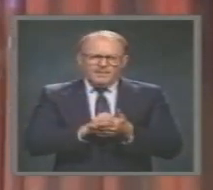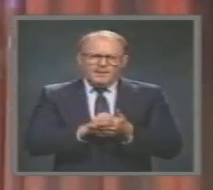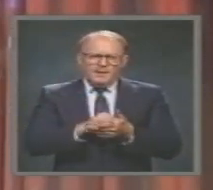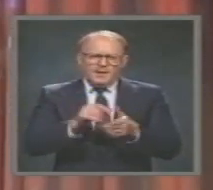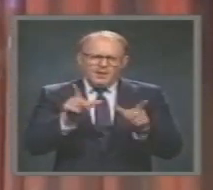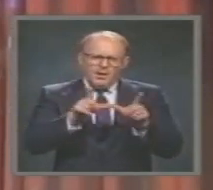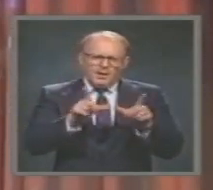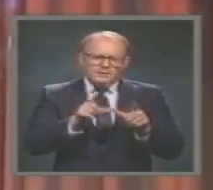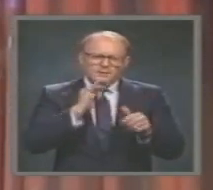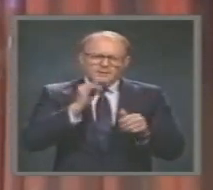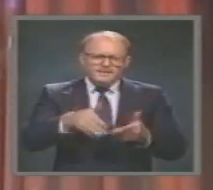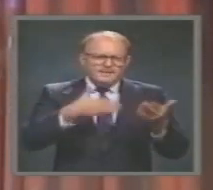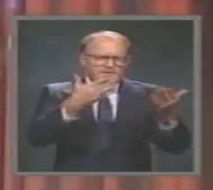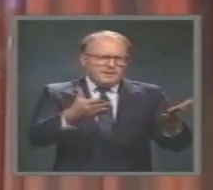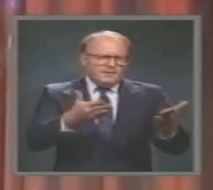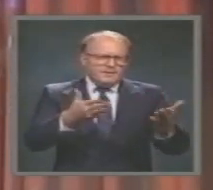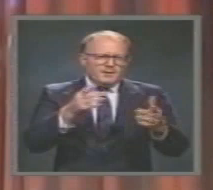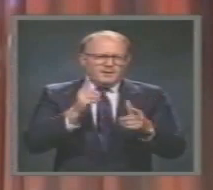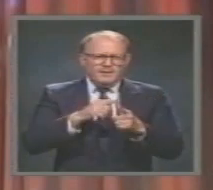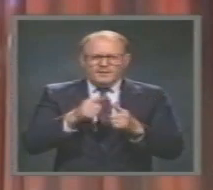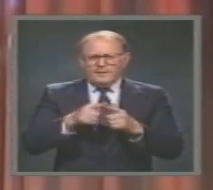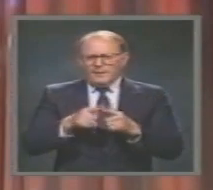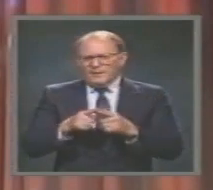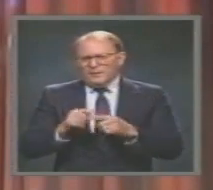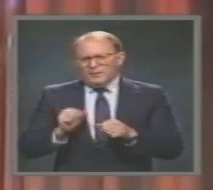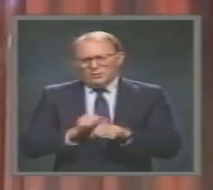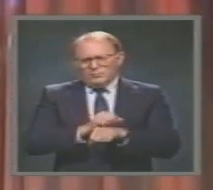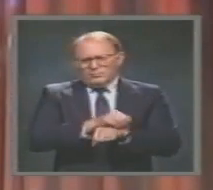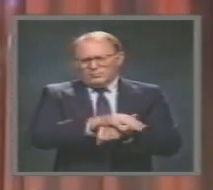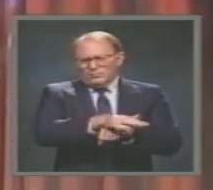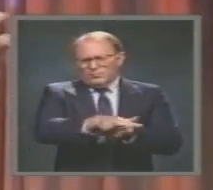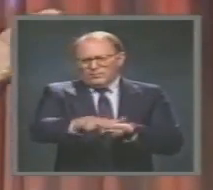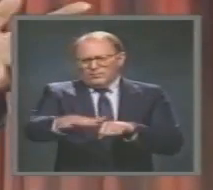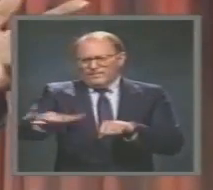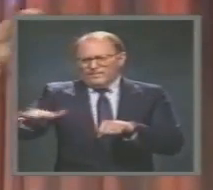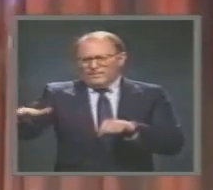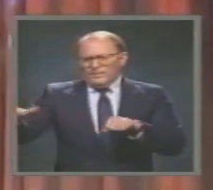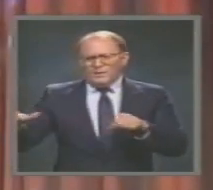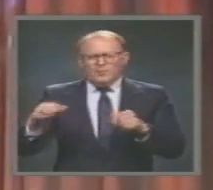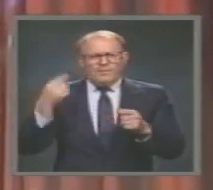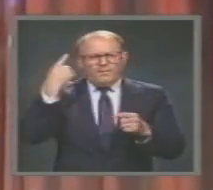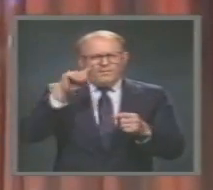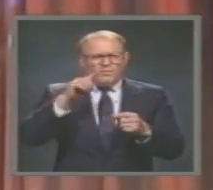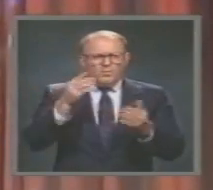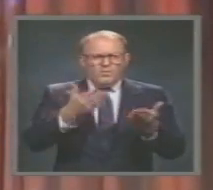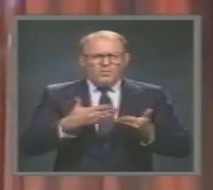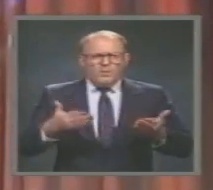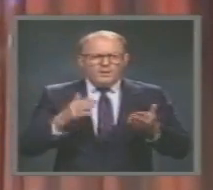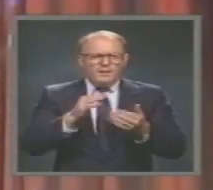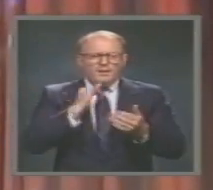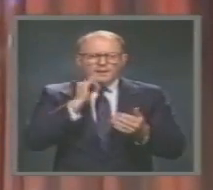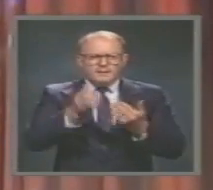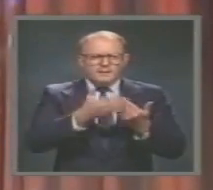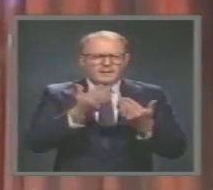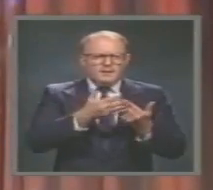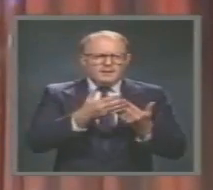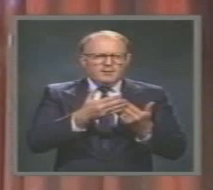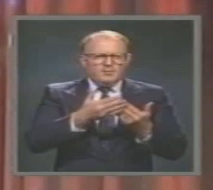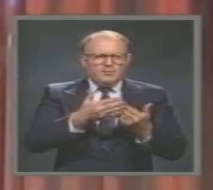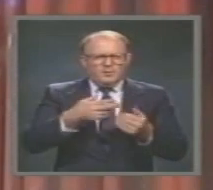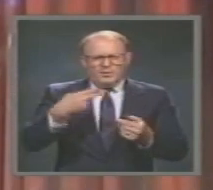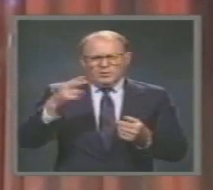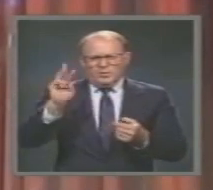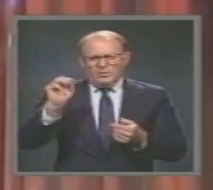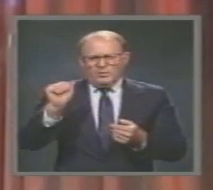practice quickly spreads from those cases in which the decision is easy to those in which it's difficult. Human life is